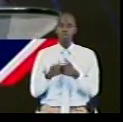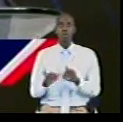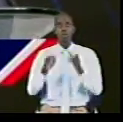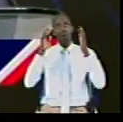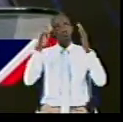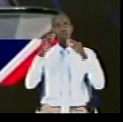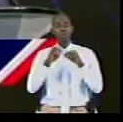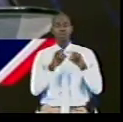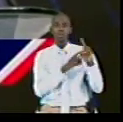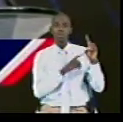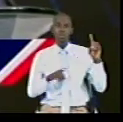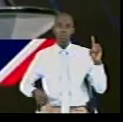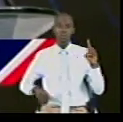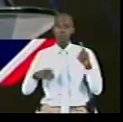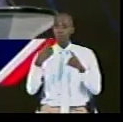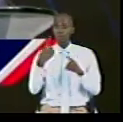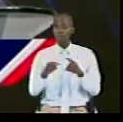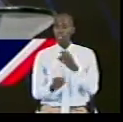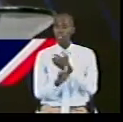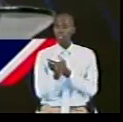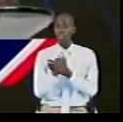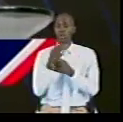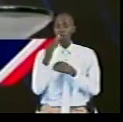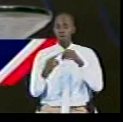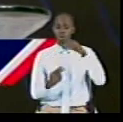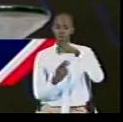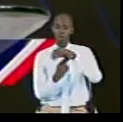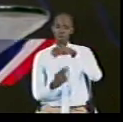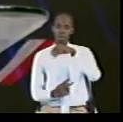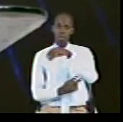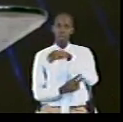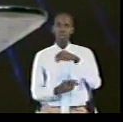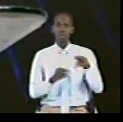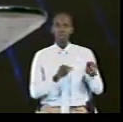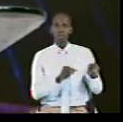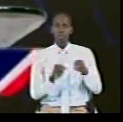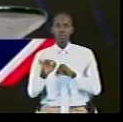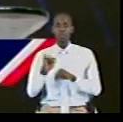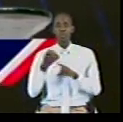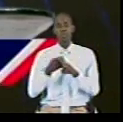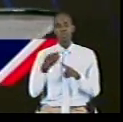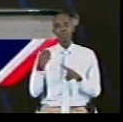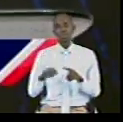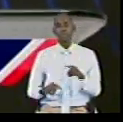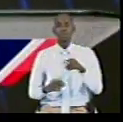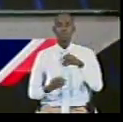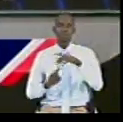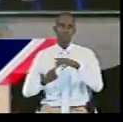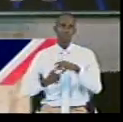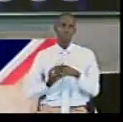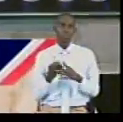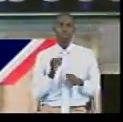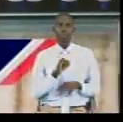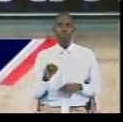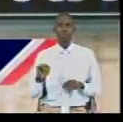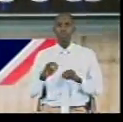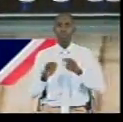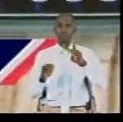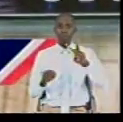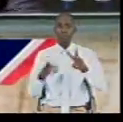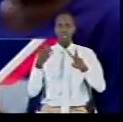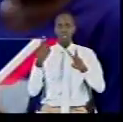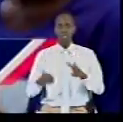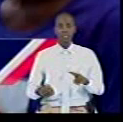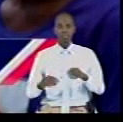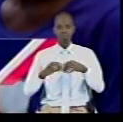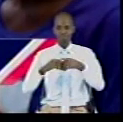danger of pillars shifting from the foundation. Number two, the dissembling of